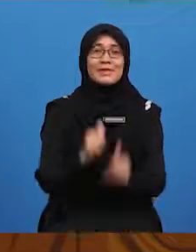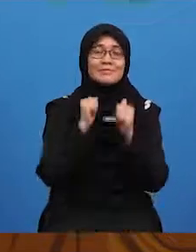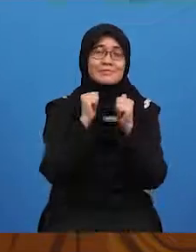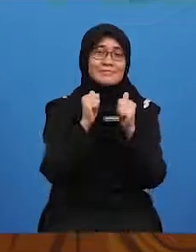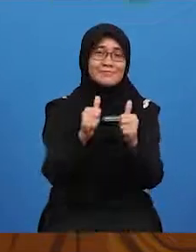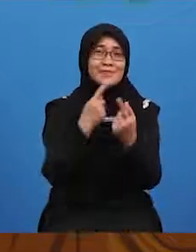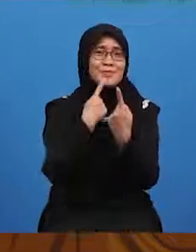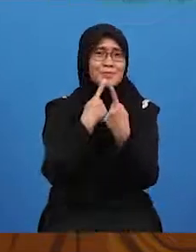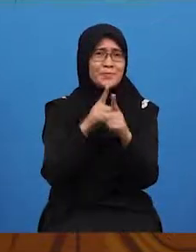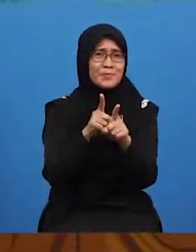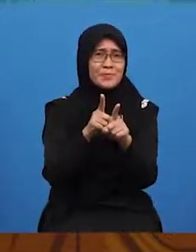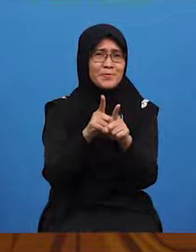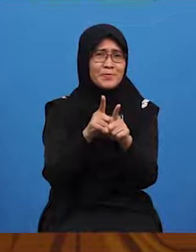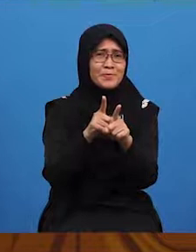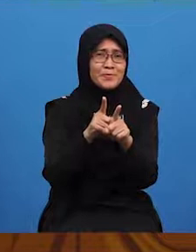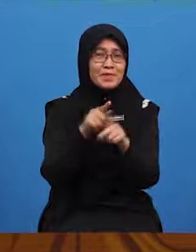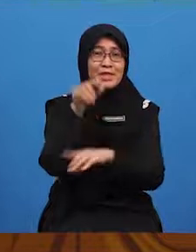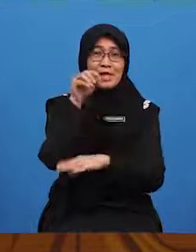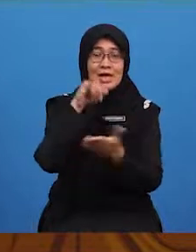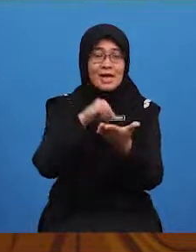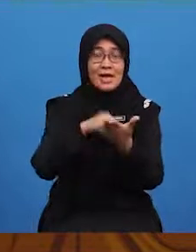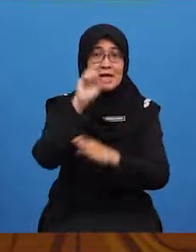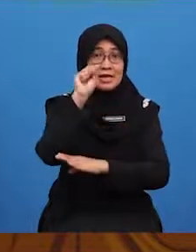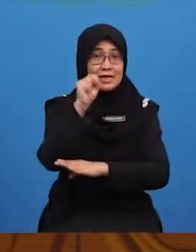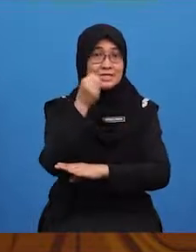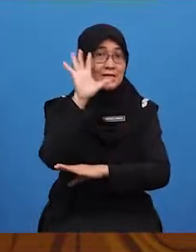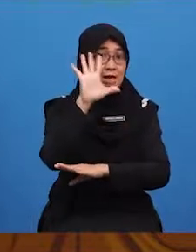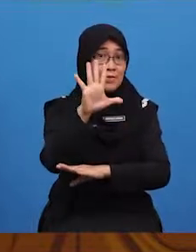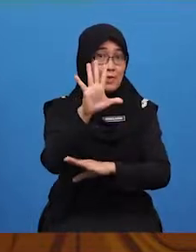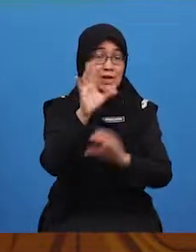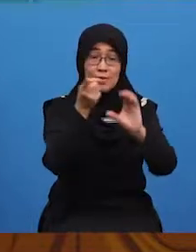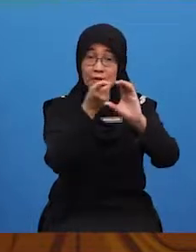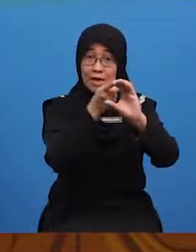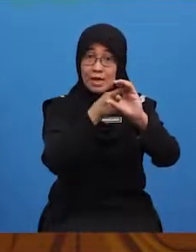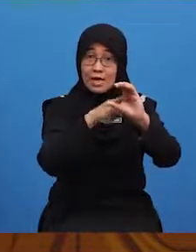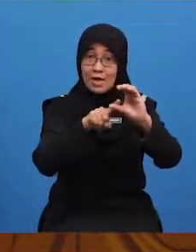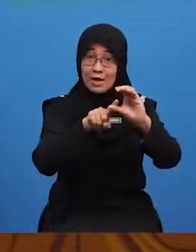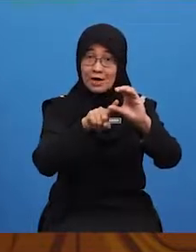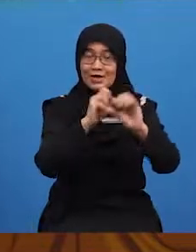Brilliant answer. It's 5 o'clock. Next one.